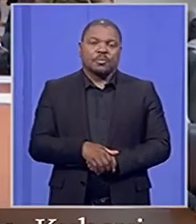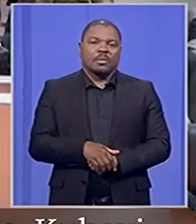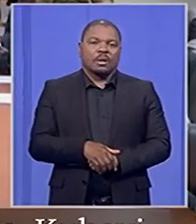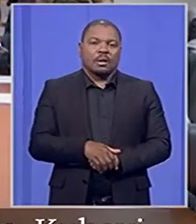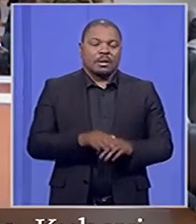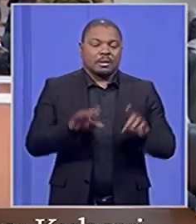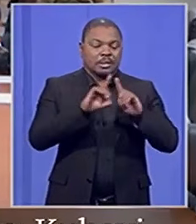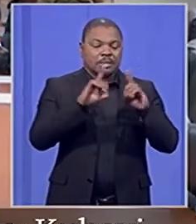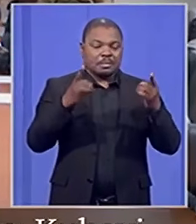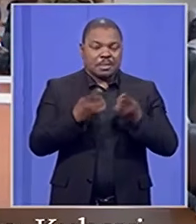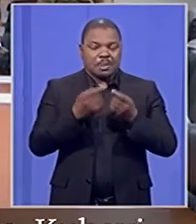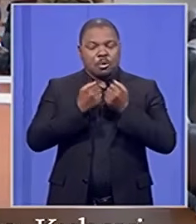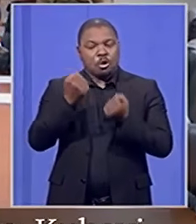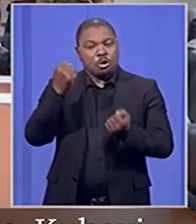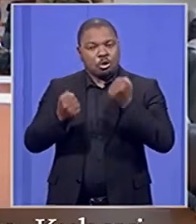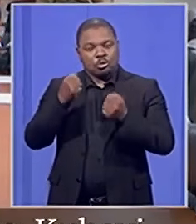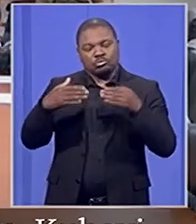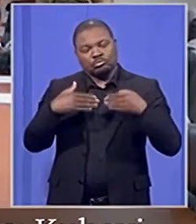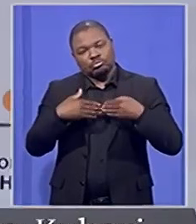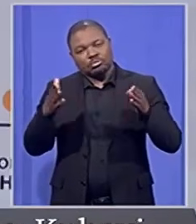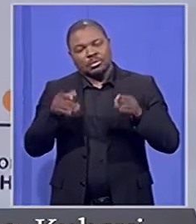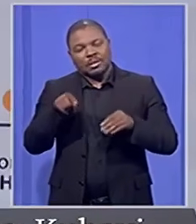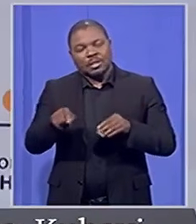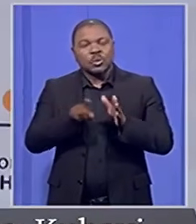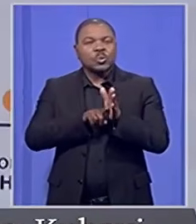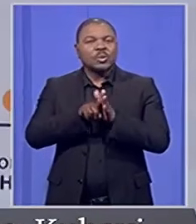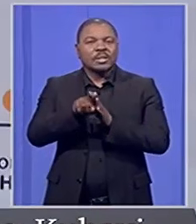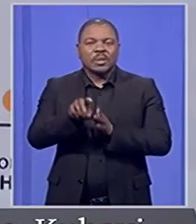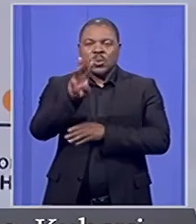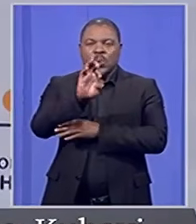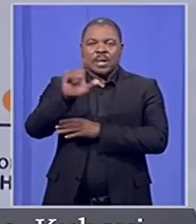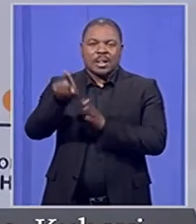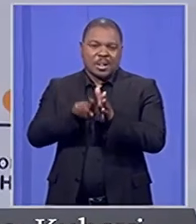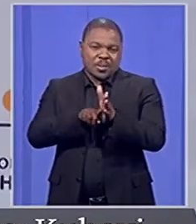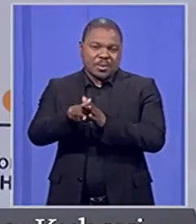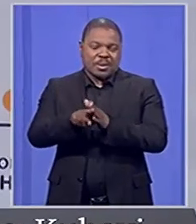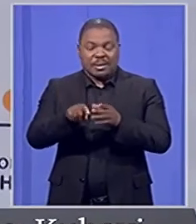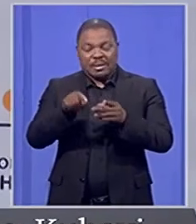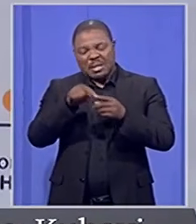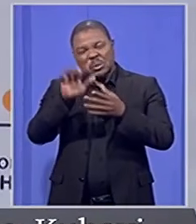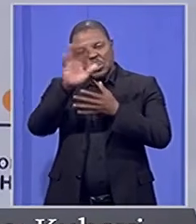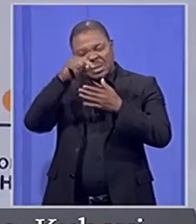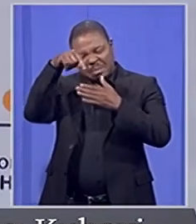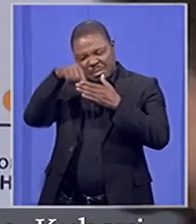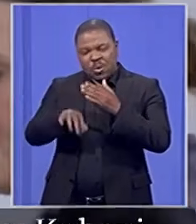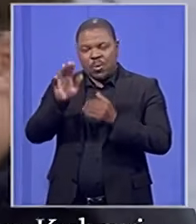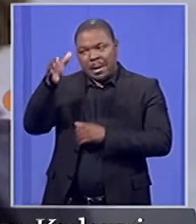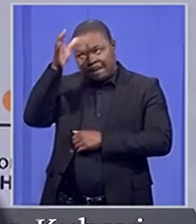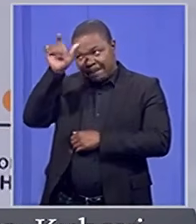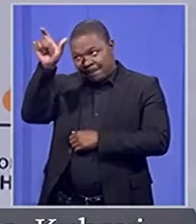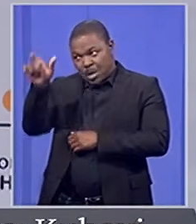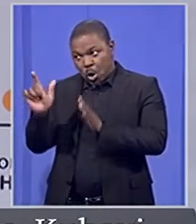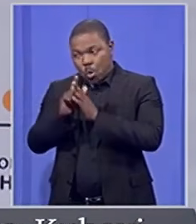Lefapha la Toka le thakgotse beke ya naha ya lengolo la kabo ya mafa, mme re tla manolla taba ena le setsebi sa molao.